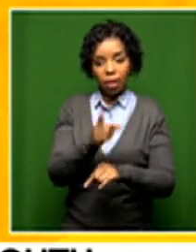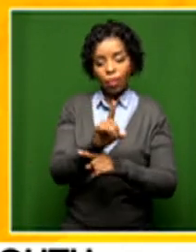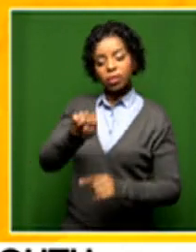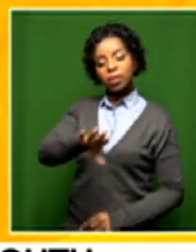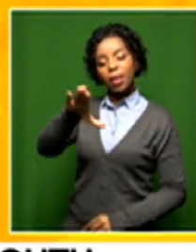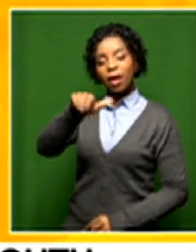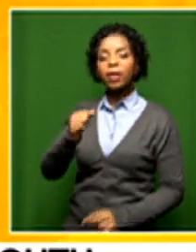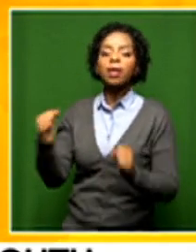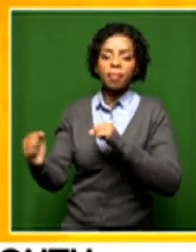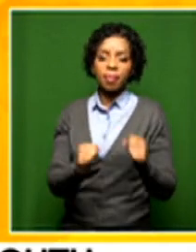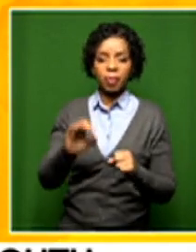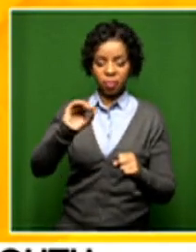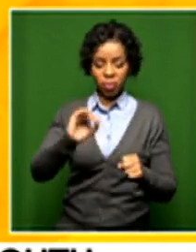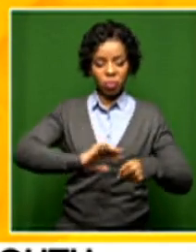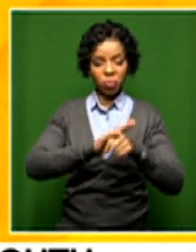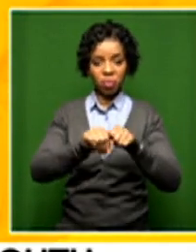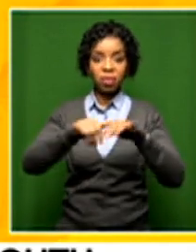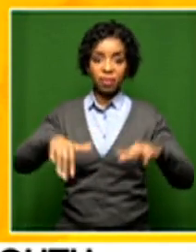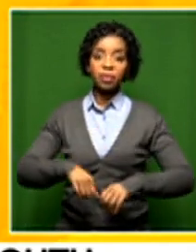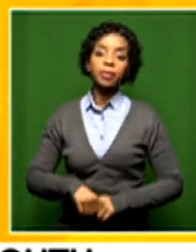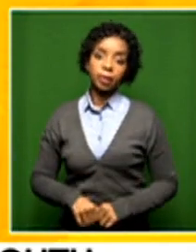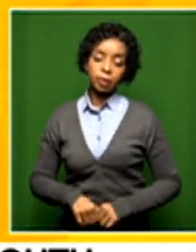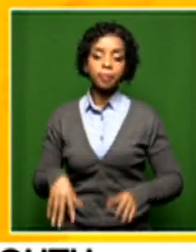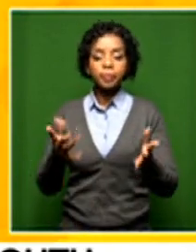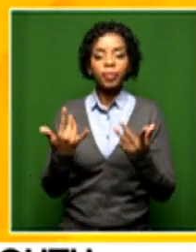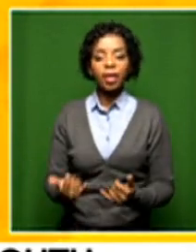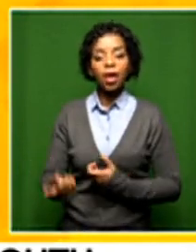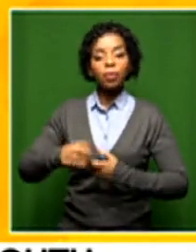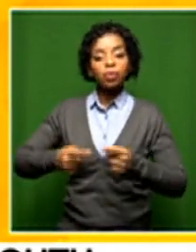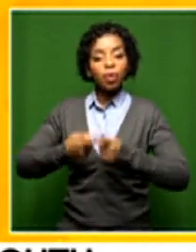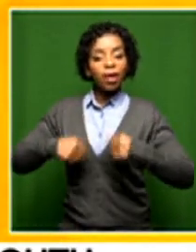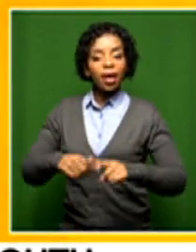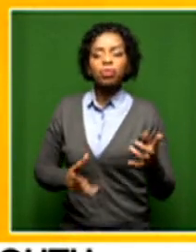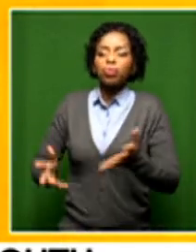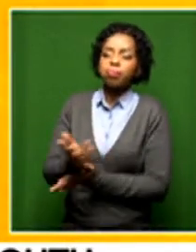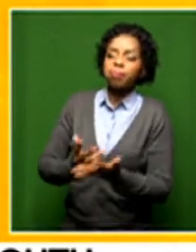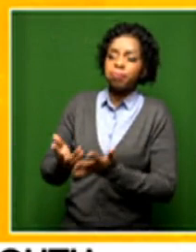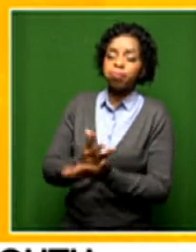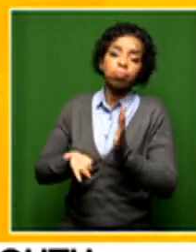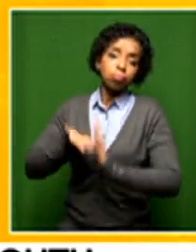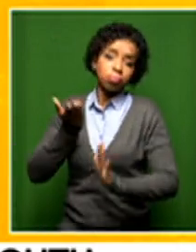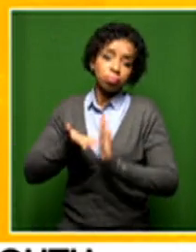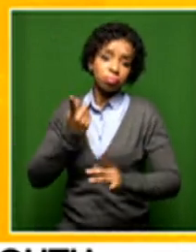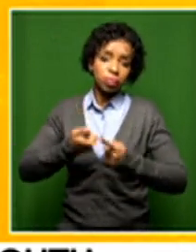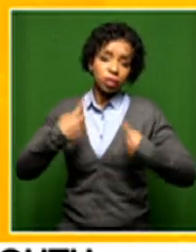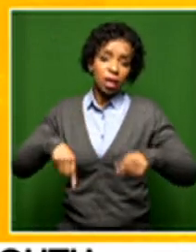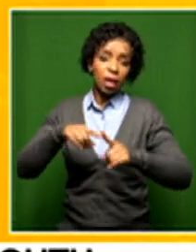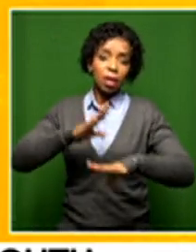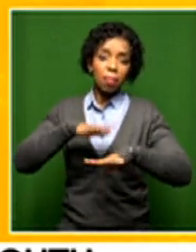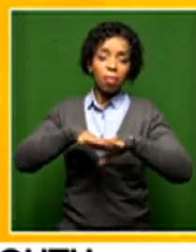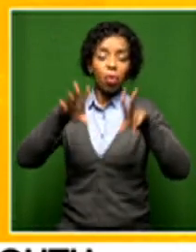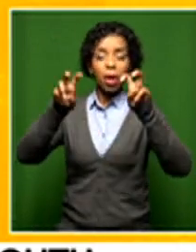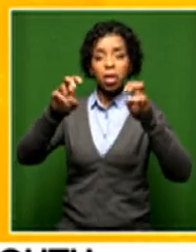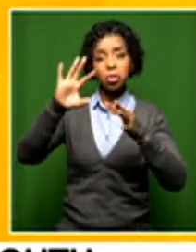in a COVID-19 pandemic. And joining us now to discuss this and to give us an update on other COVID-19 related